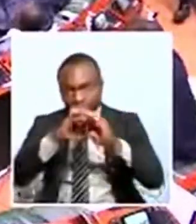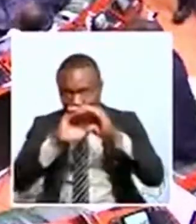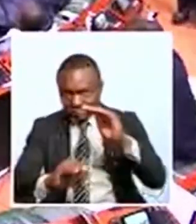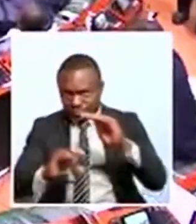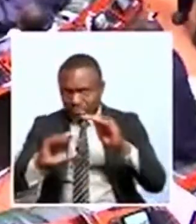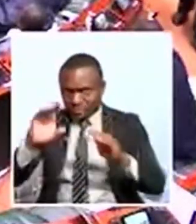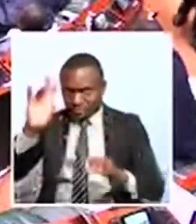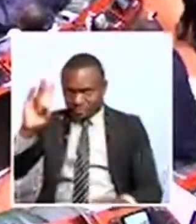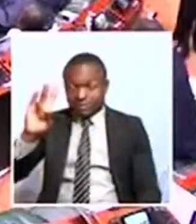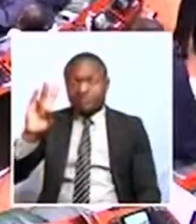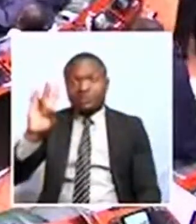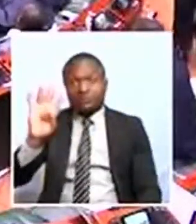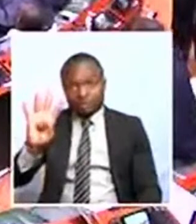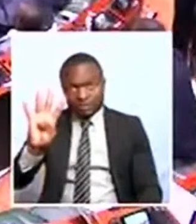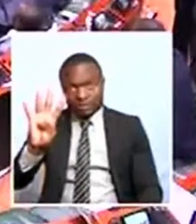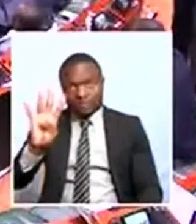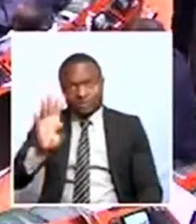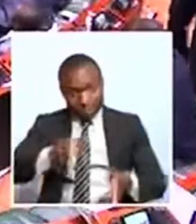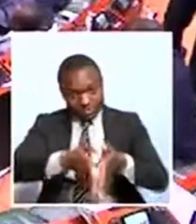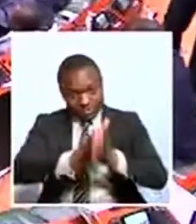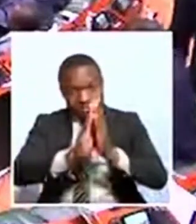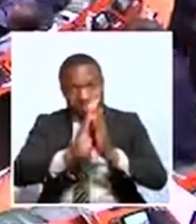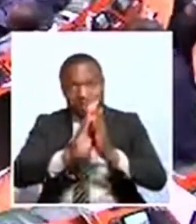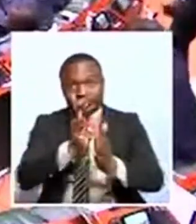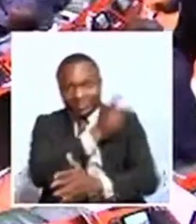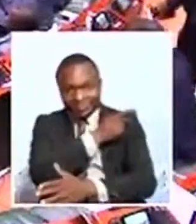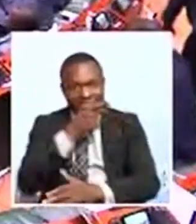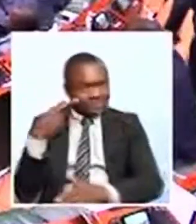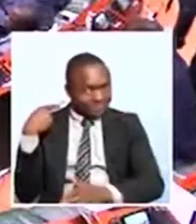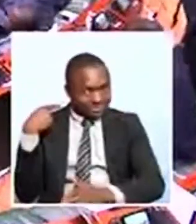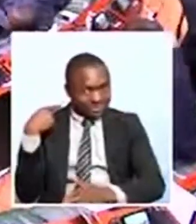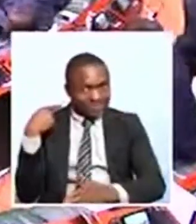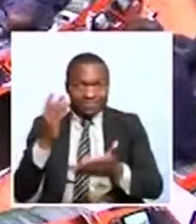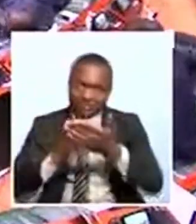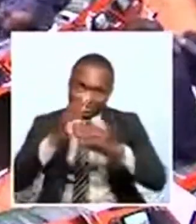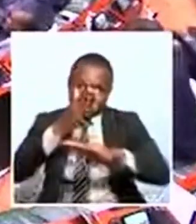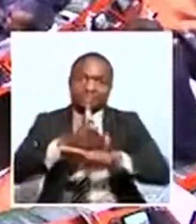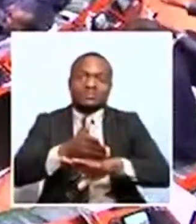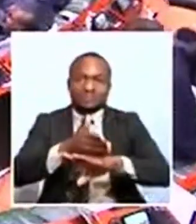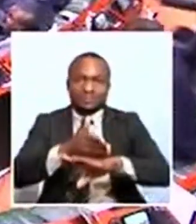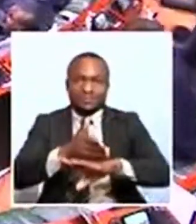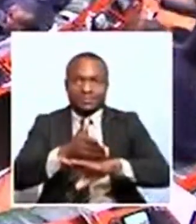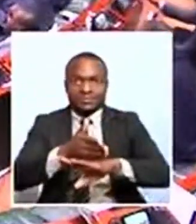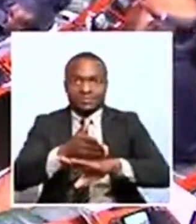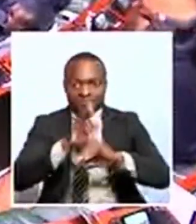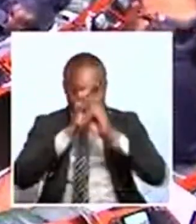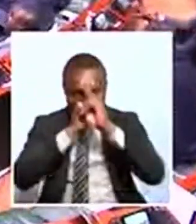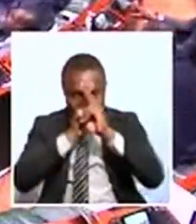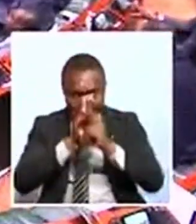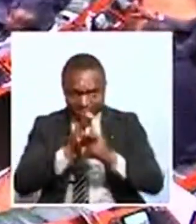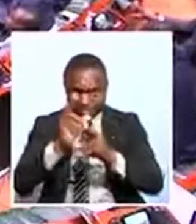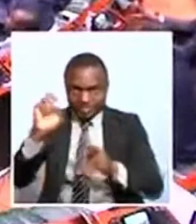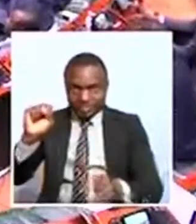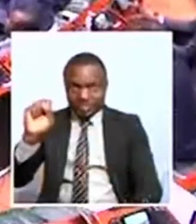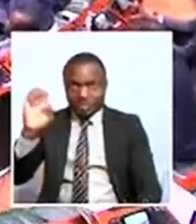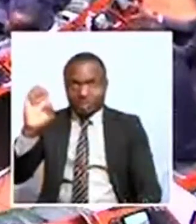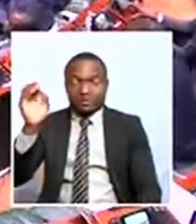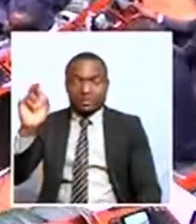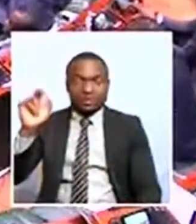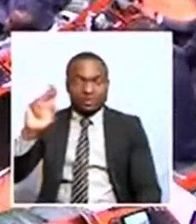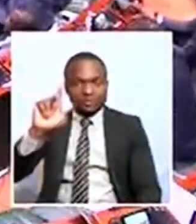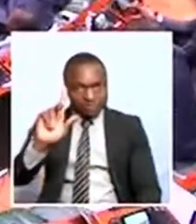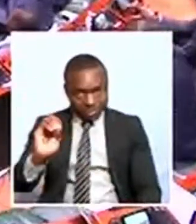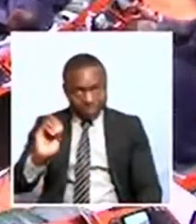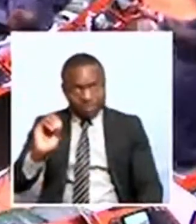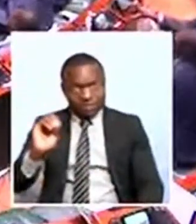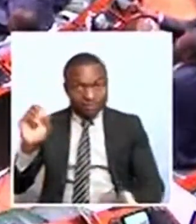number 74 to be considered on the floor of the House, and after that Ms. Siweso Sefulo will